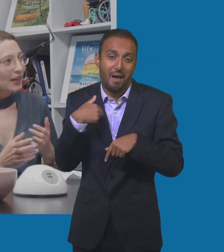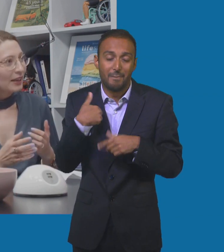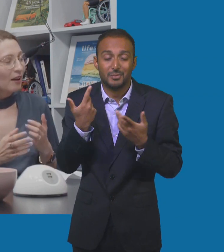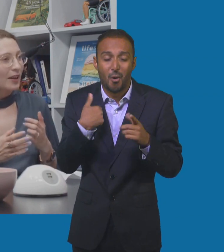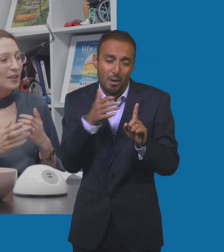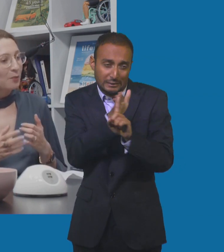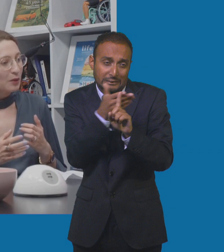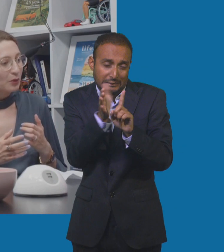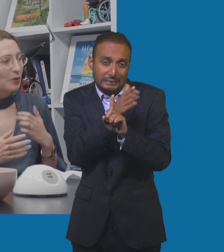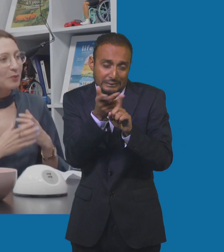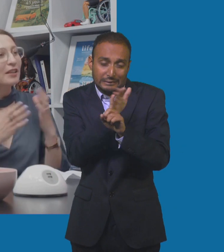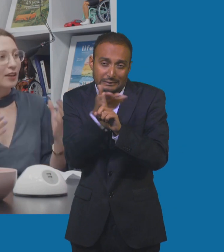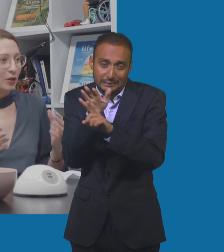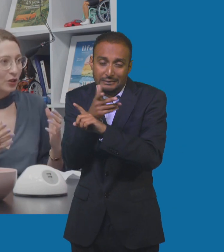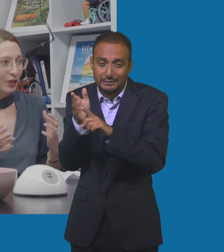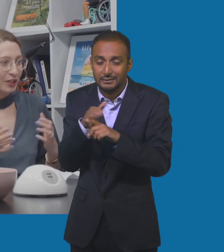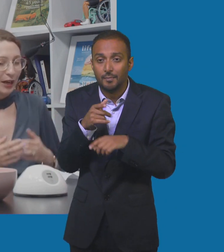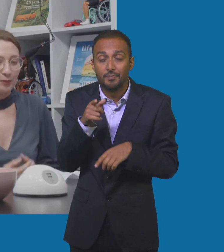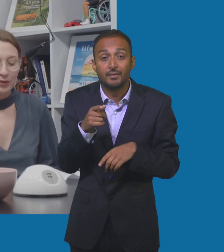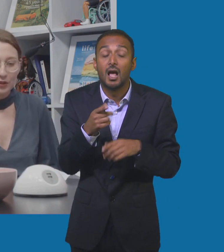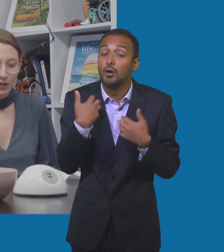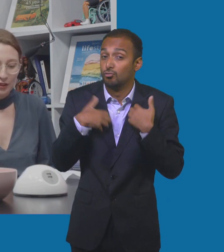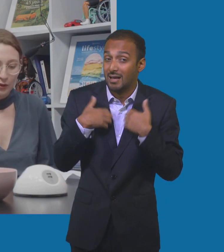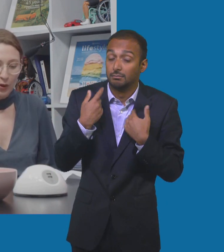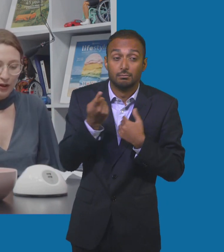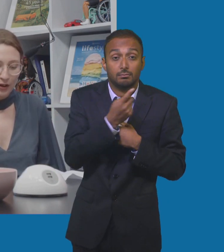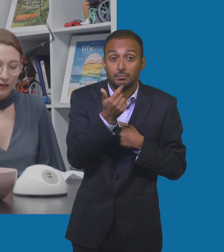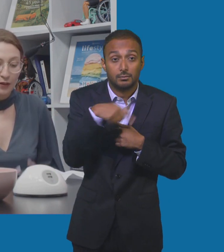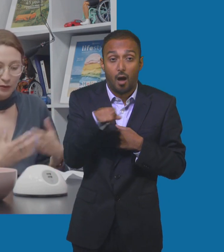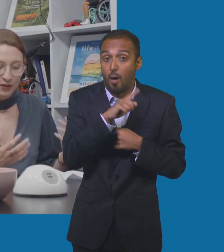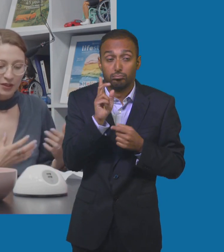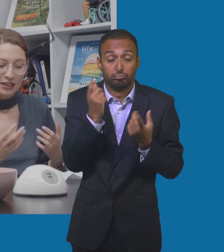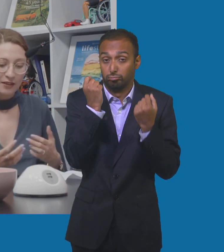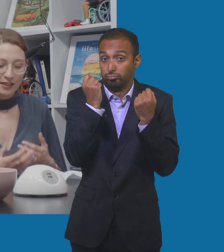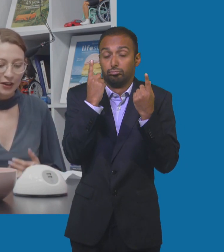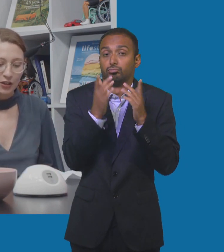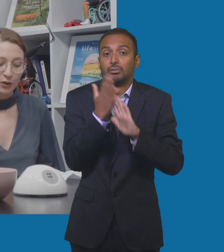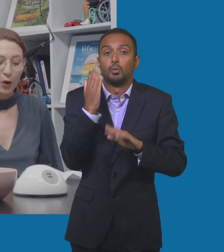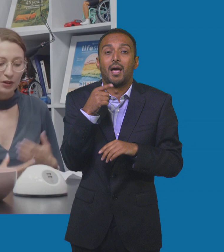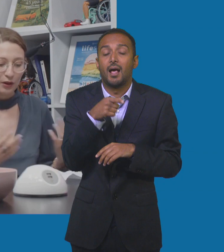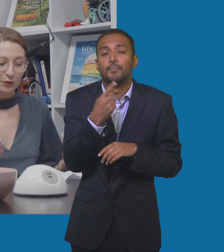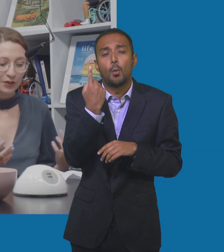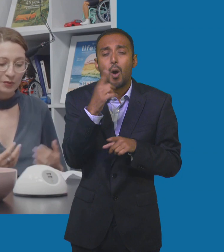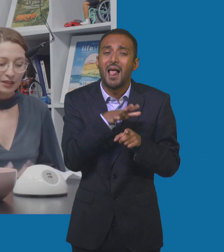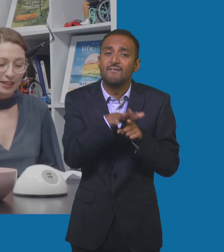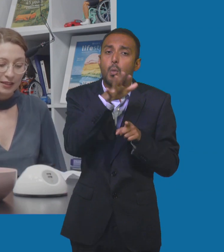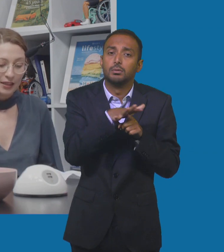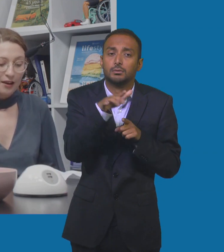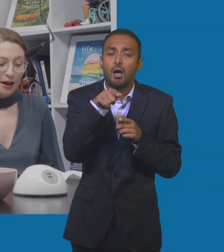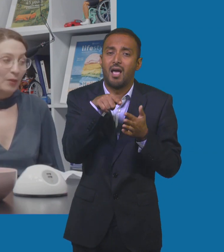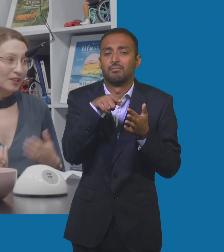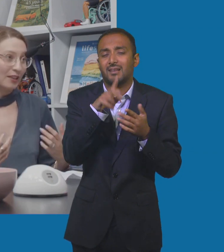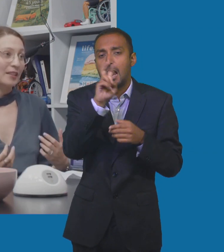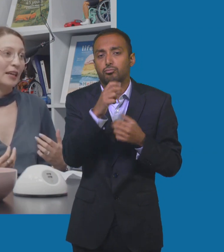interesting because at the beginning, I had some people who immediately understood. Interesting, there was one kind of influencer in the EV sector who opened a lot of doors for me, and he